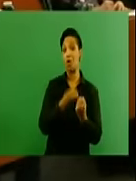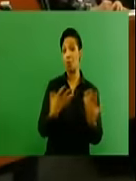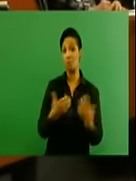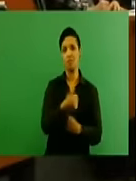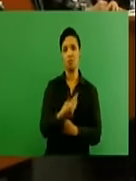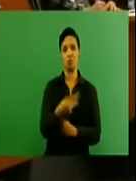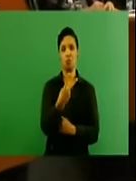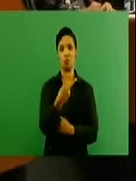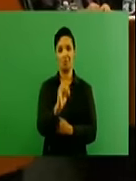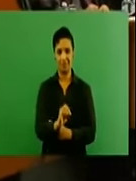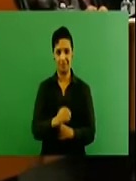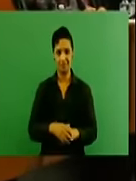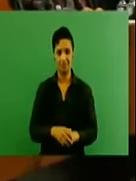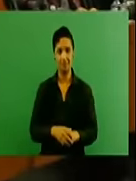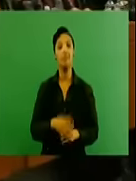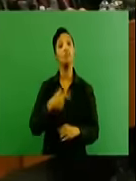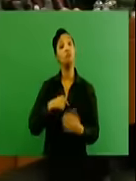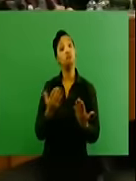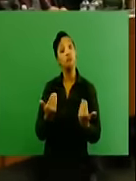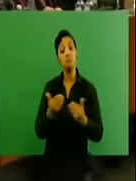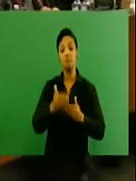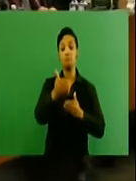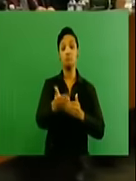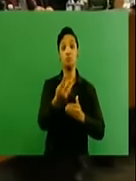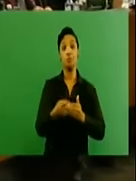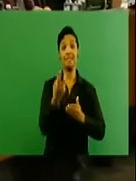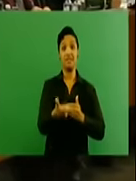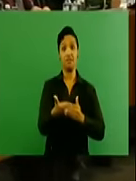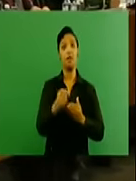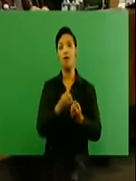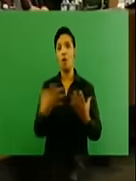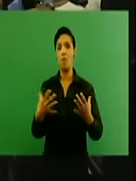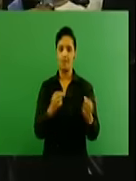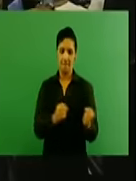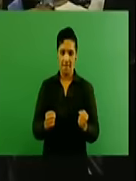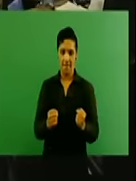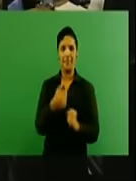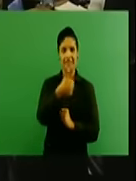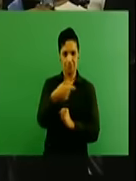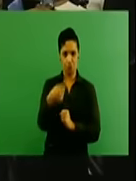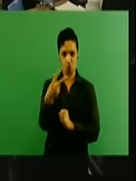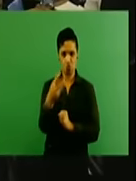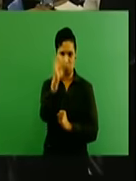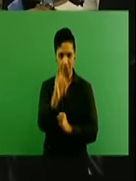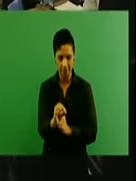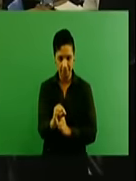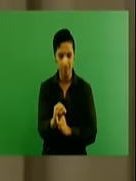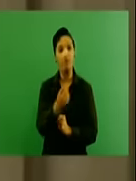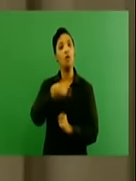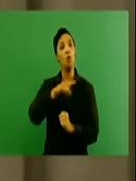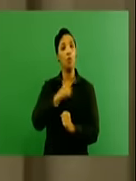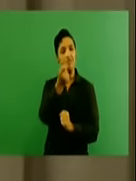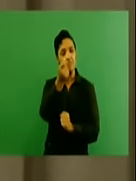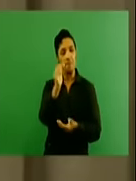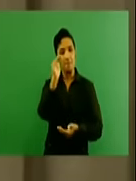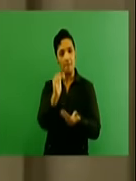6.2%. Average expectations for 2017 were unchanged at 6.2% and were marginally down